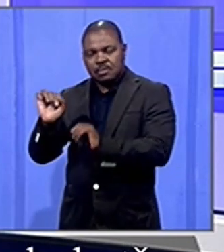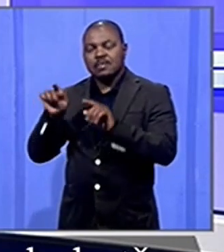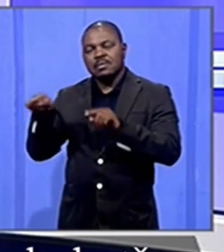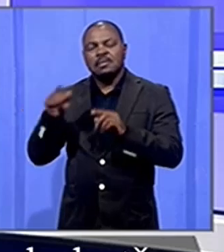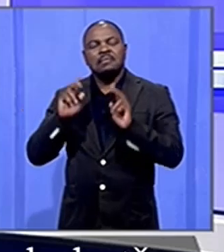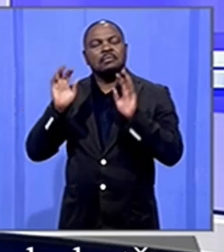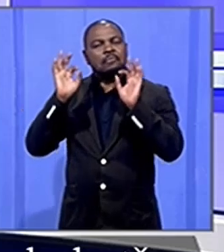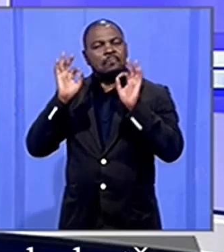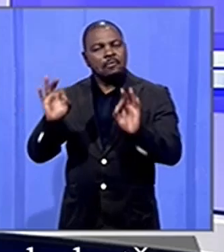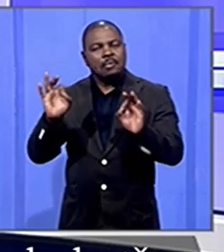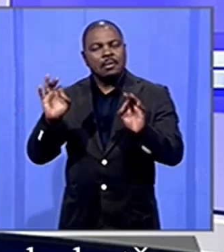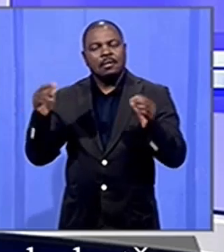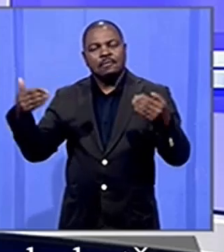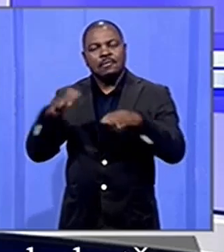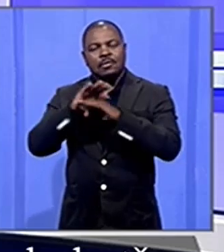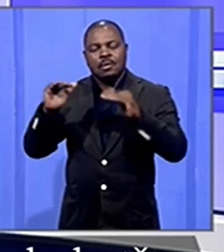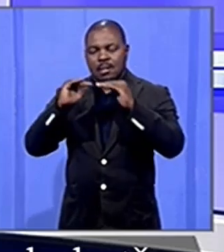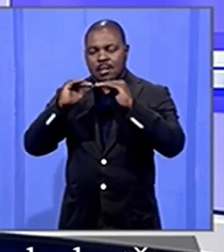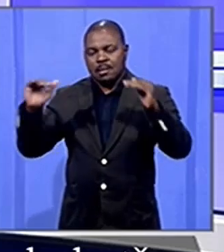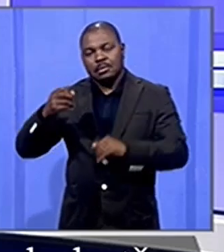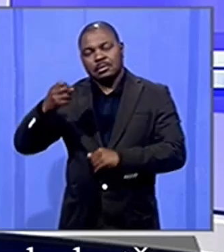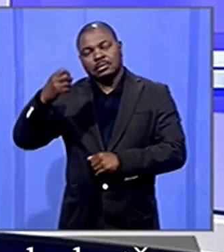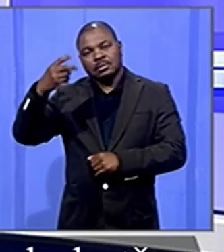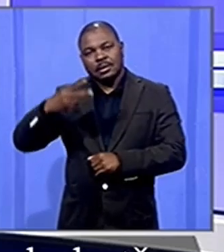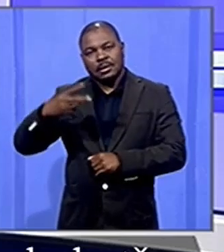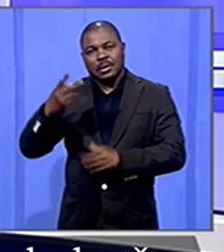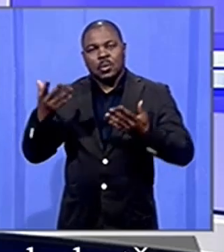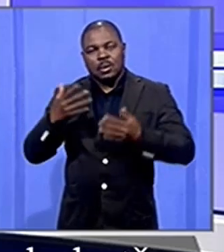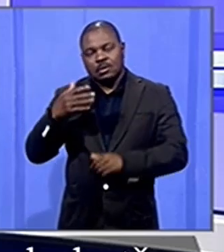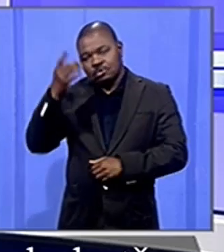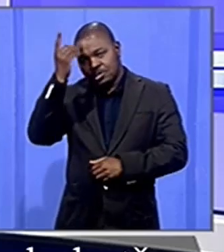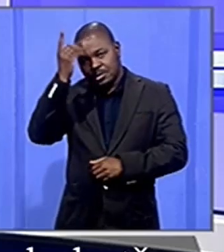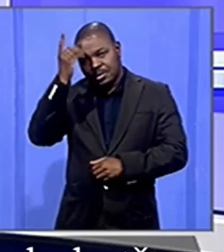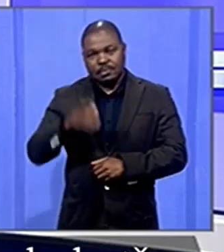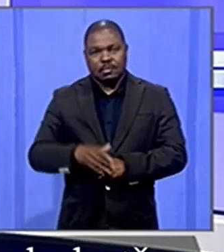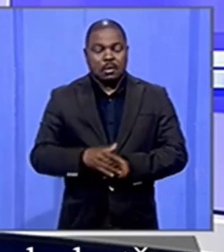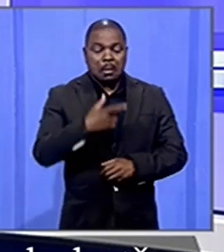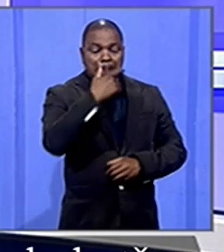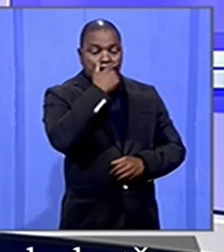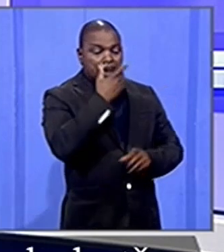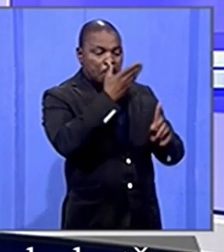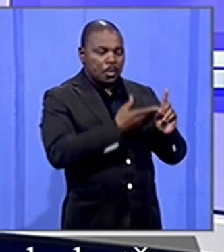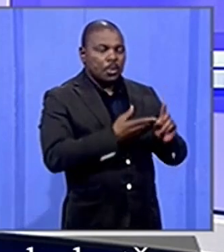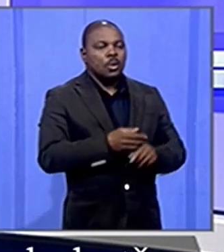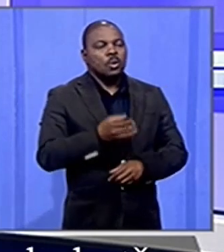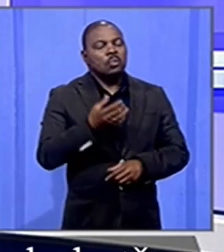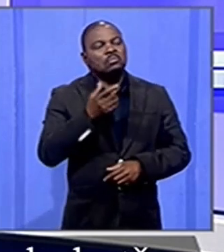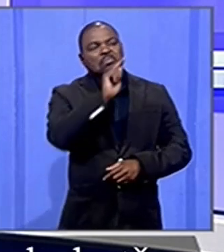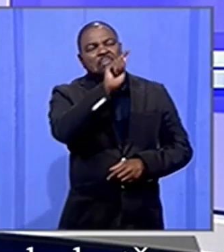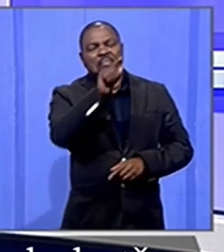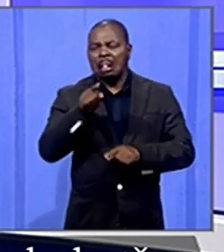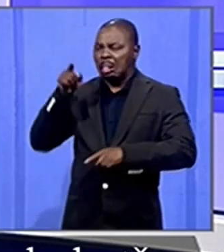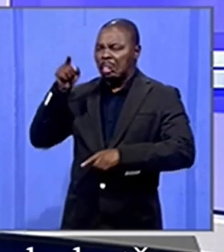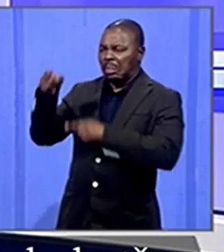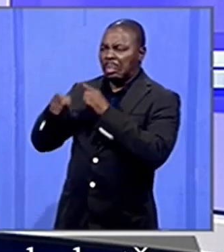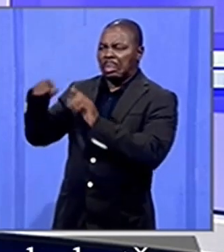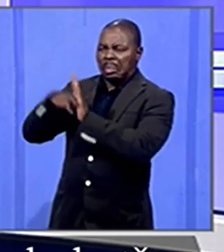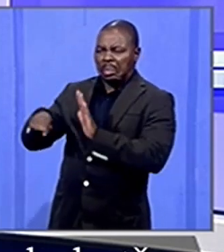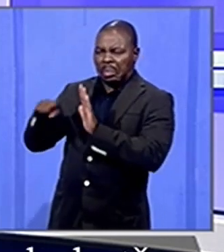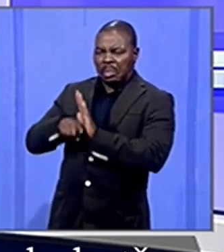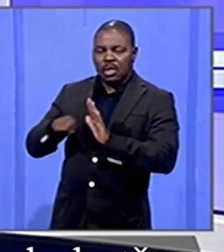ye ikgethilego ya legoro la maemo a bobedi ka Durban. Ramaphosa o nyaditše ditlhaselo kgahlanong le Gordhan